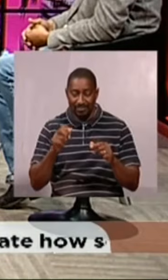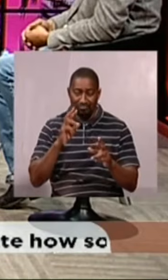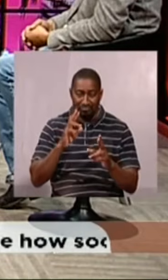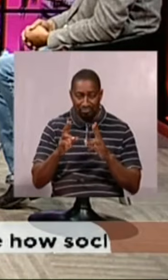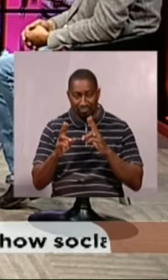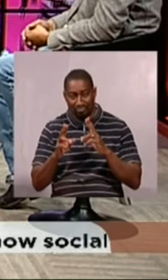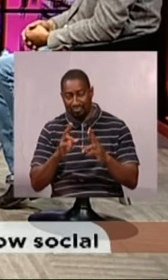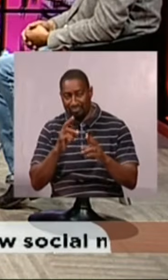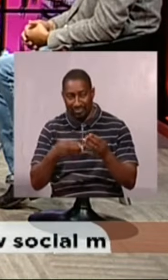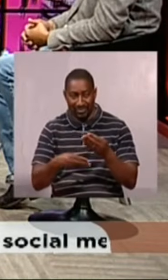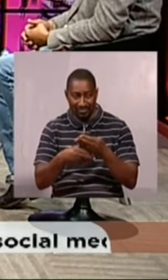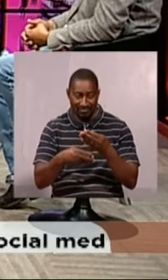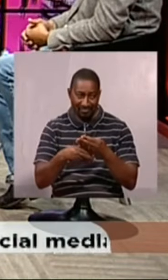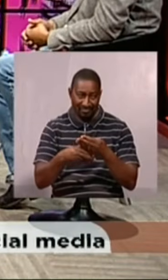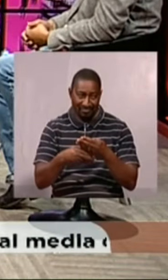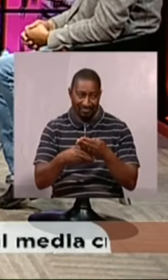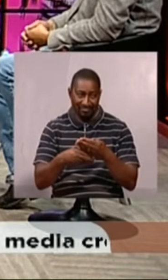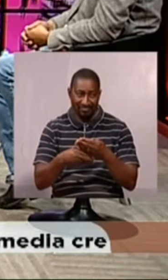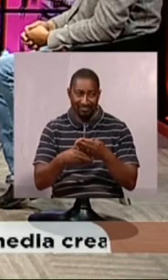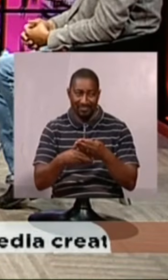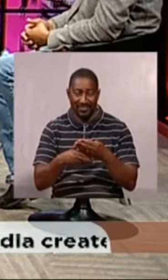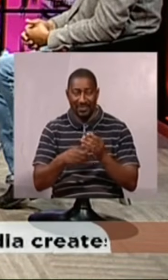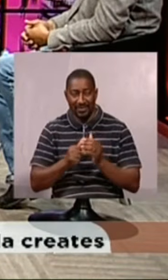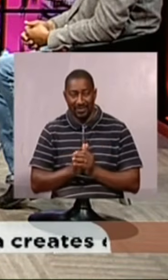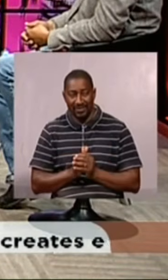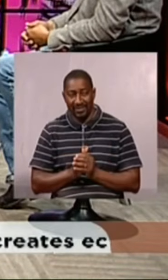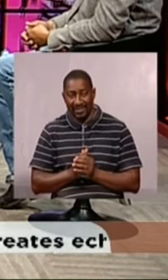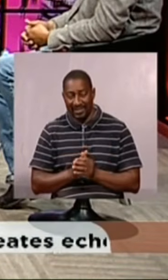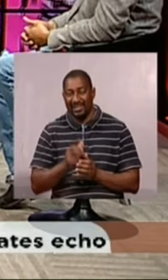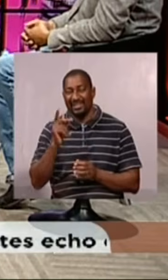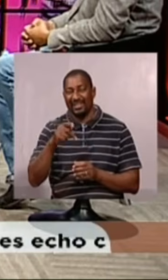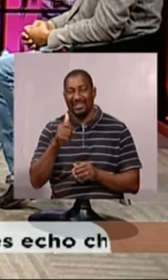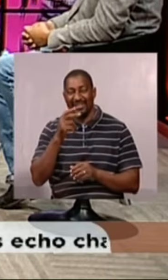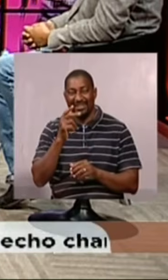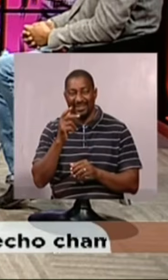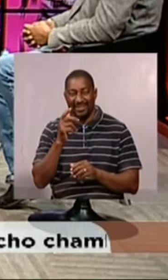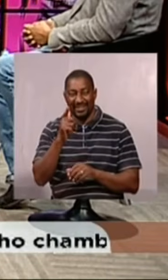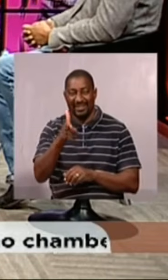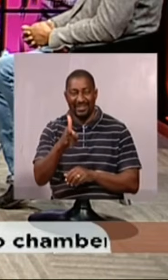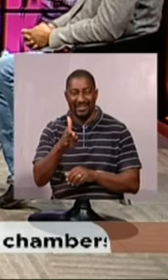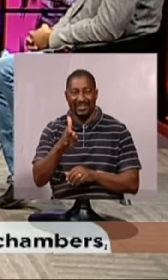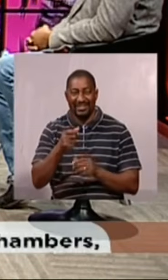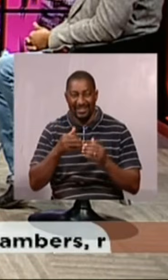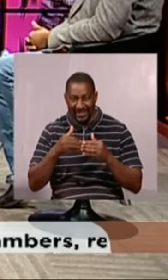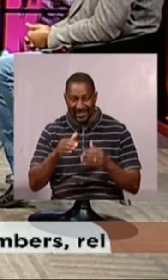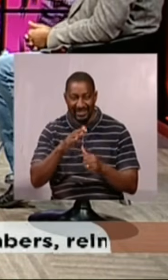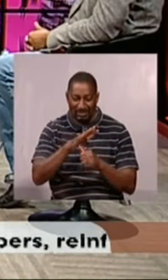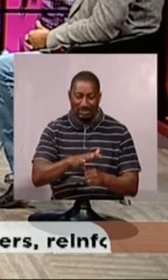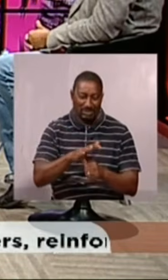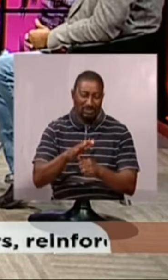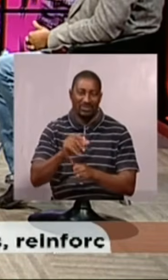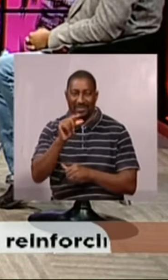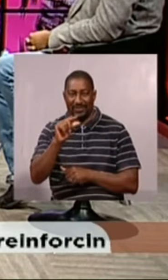and contributions and then, veering into abusive, unacceptable behavior. And, I find it difficult to